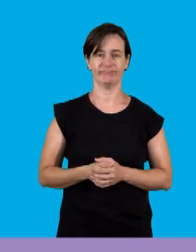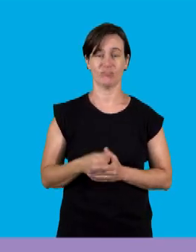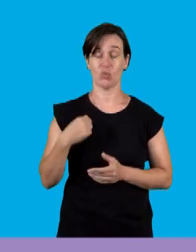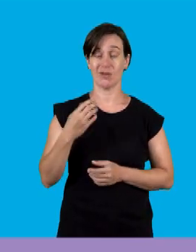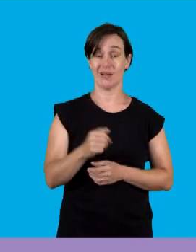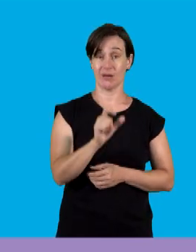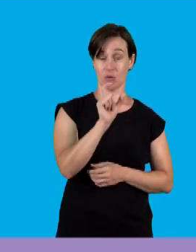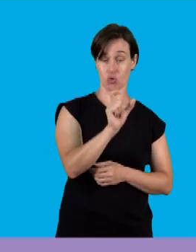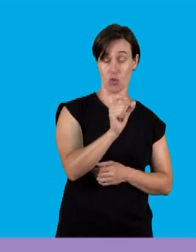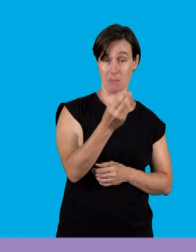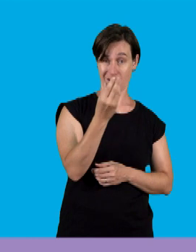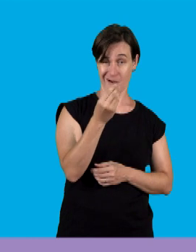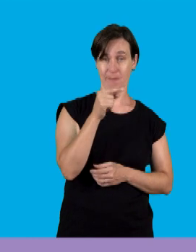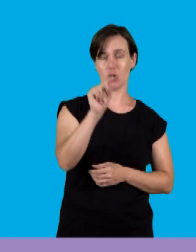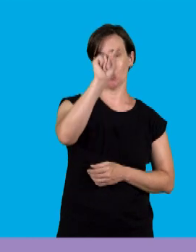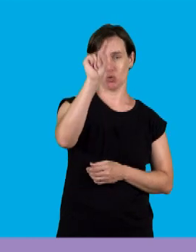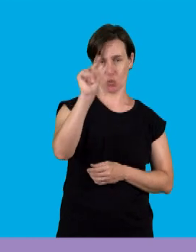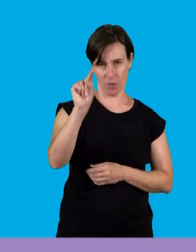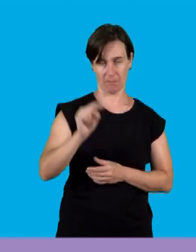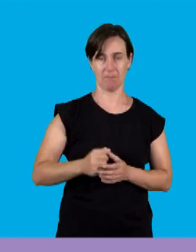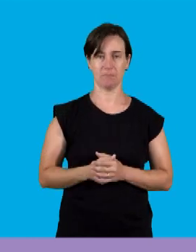term number.